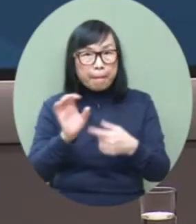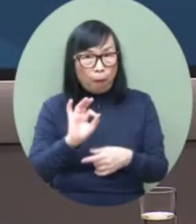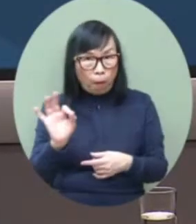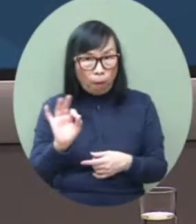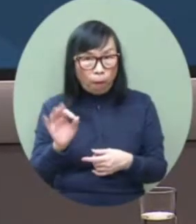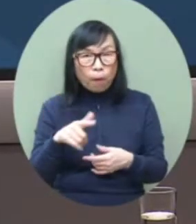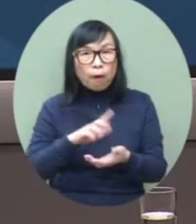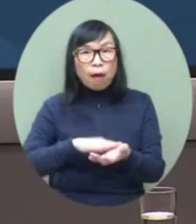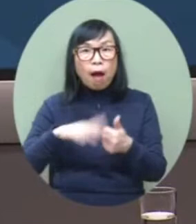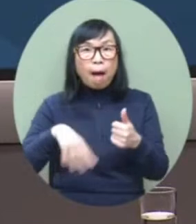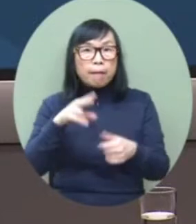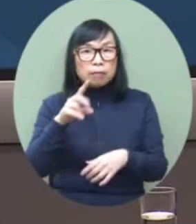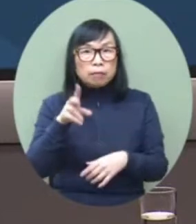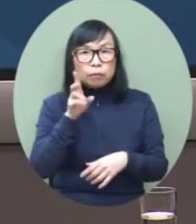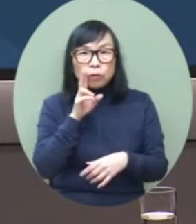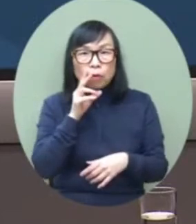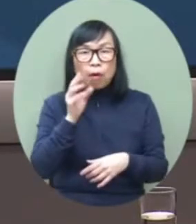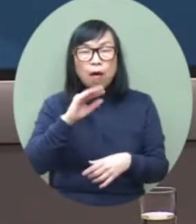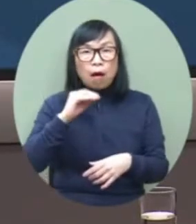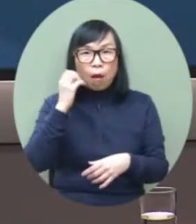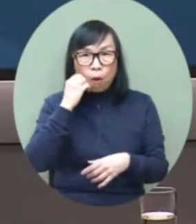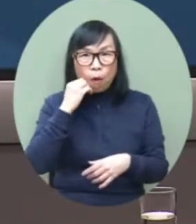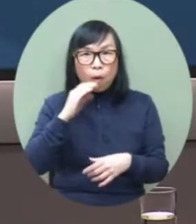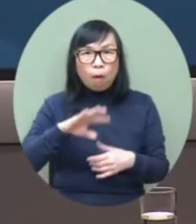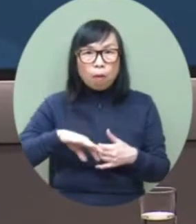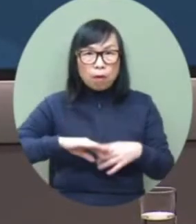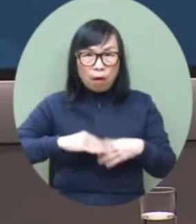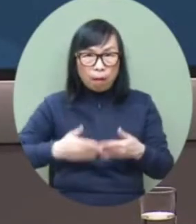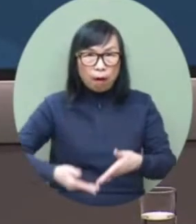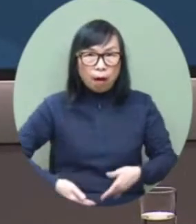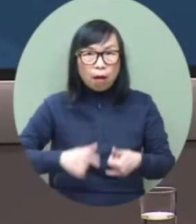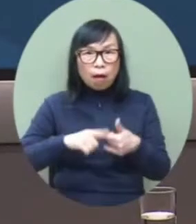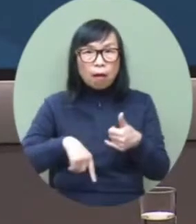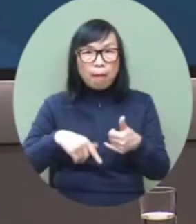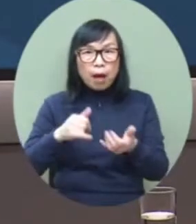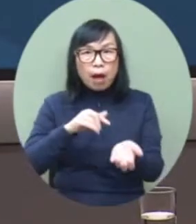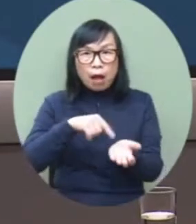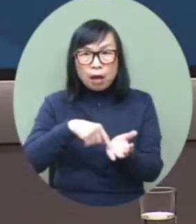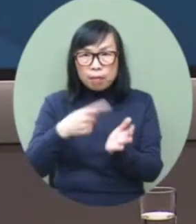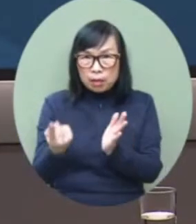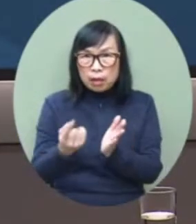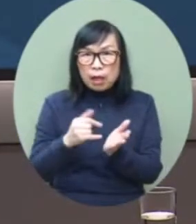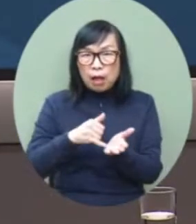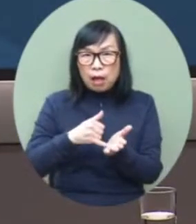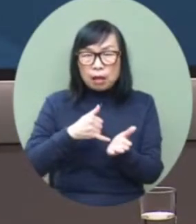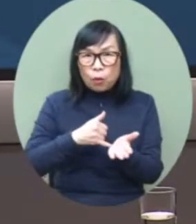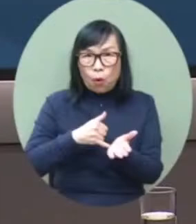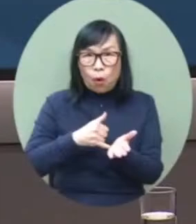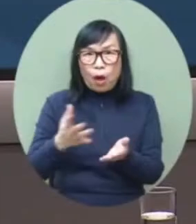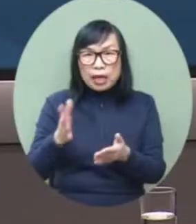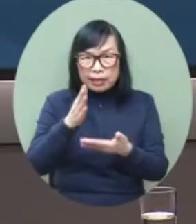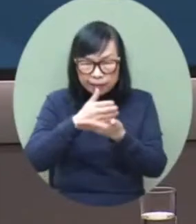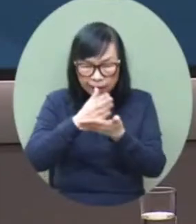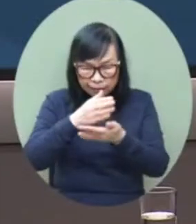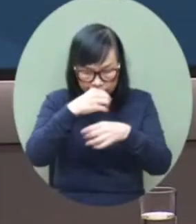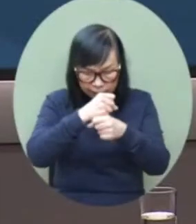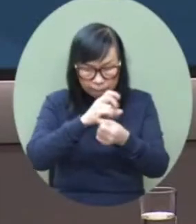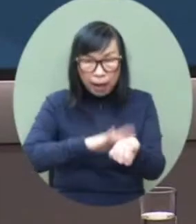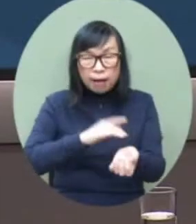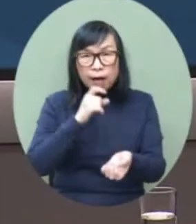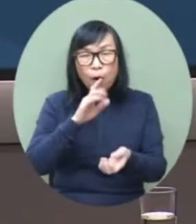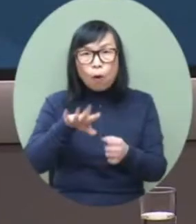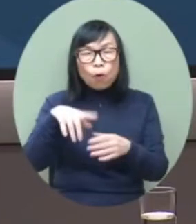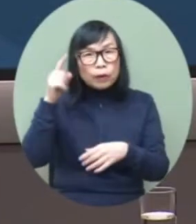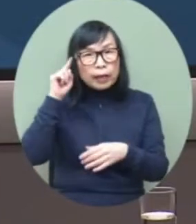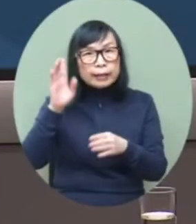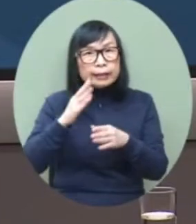family members do not have any high-risk people like senior citizens, pregnant women, or immunosuppressed people,